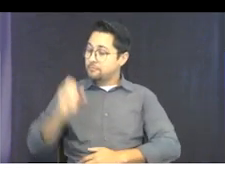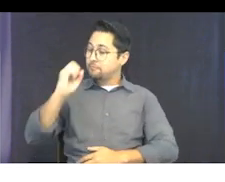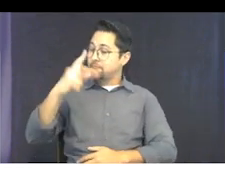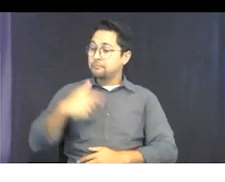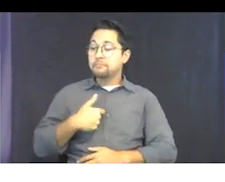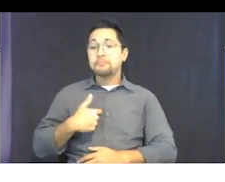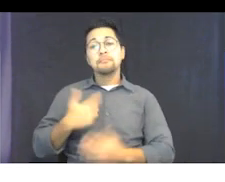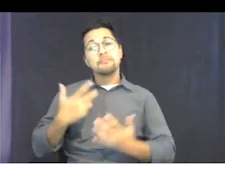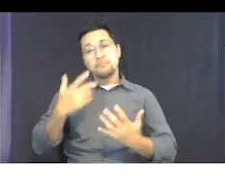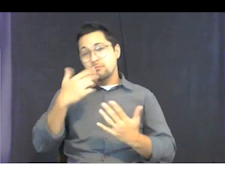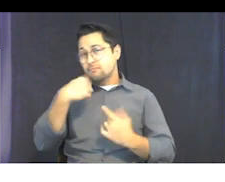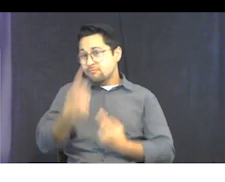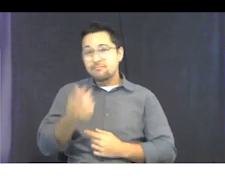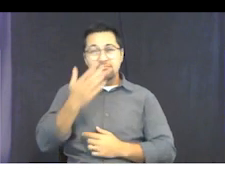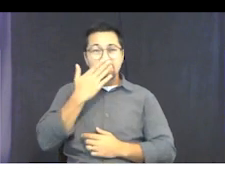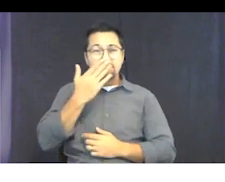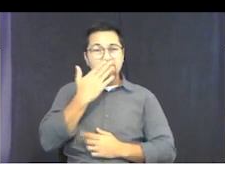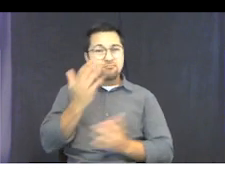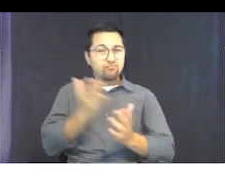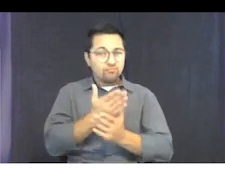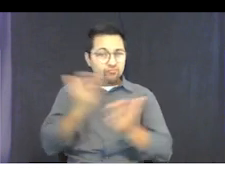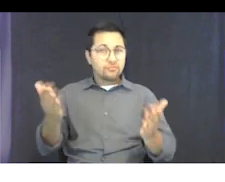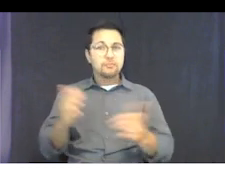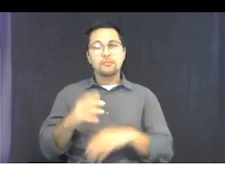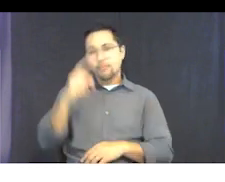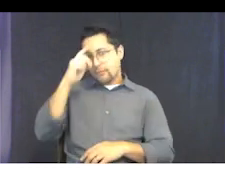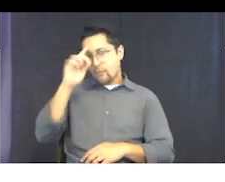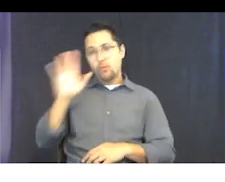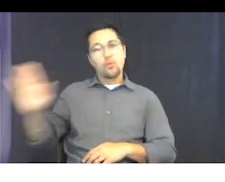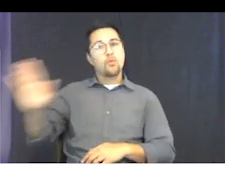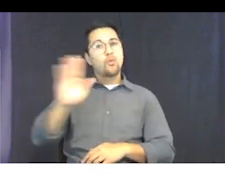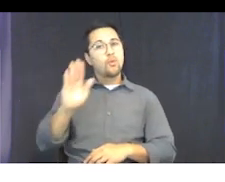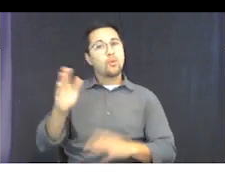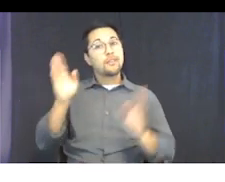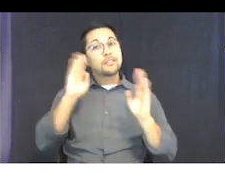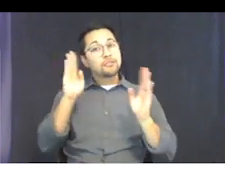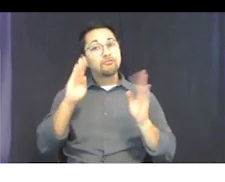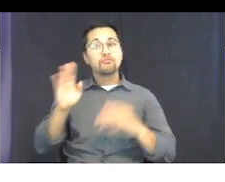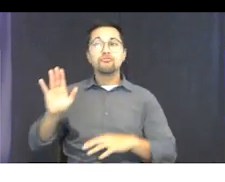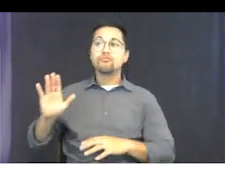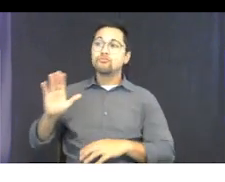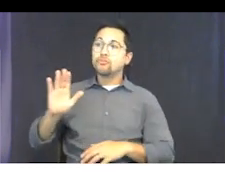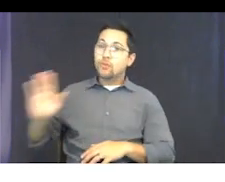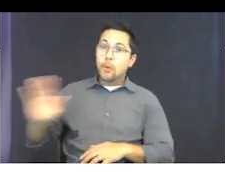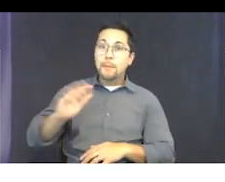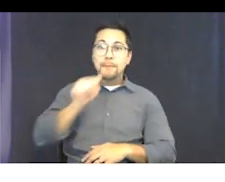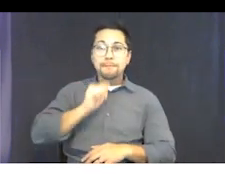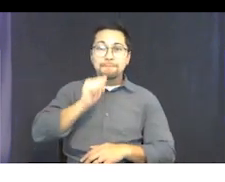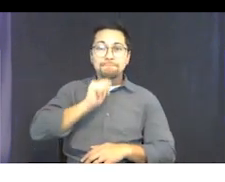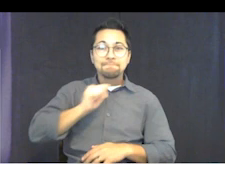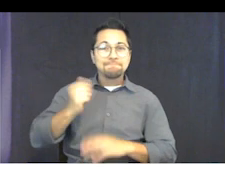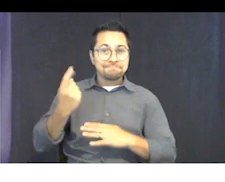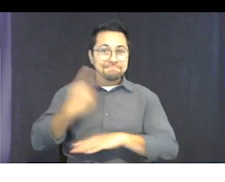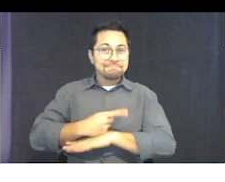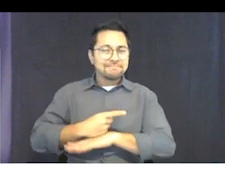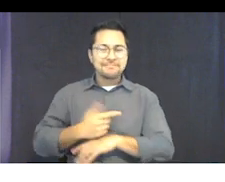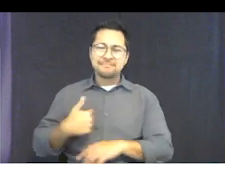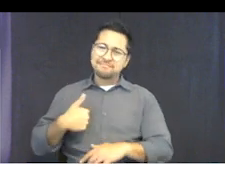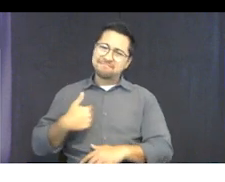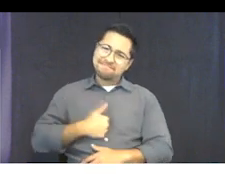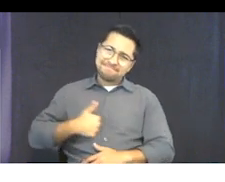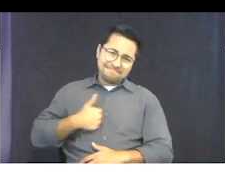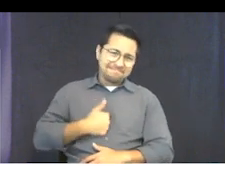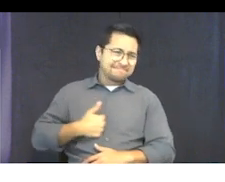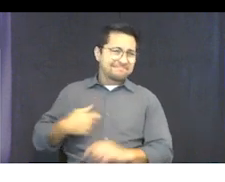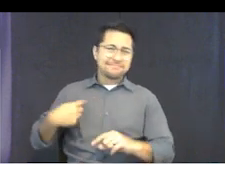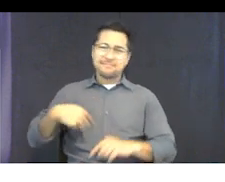said, I just want to say thank you very much for your attention and your patience today. I am so sorry that we